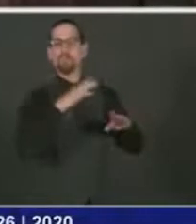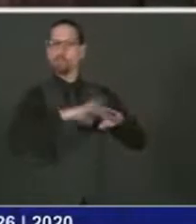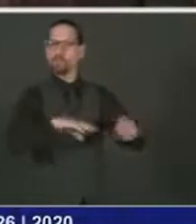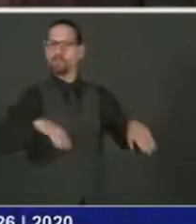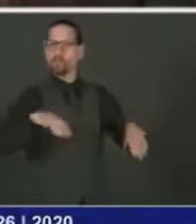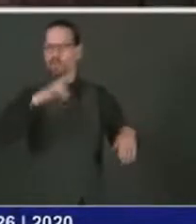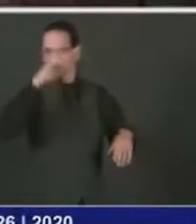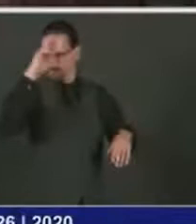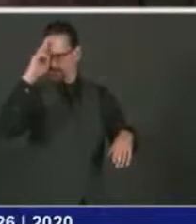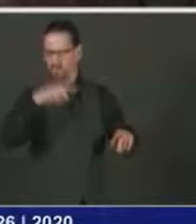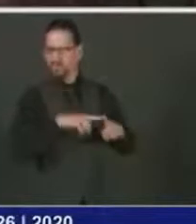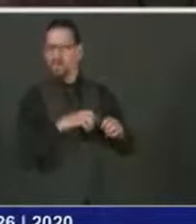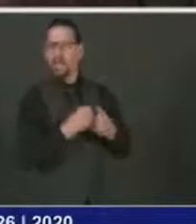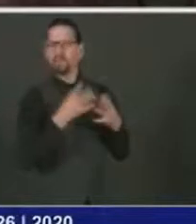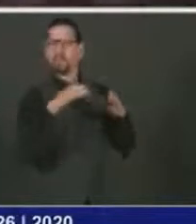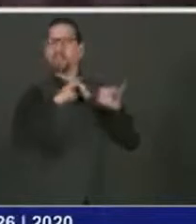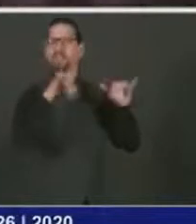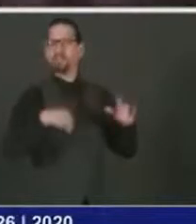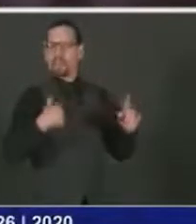multi-symptom syndrome?